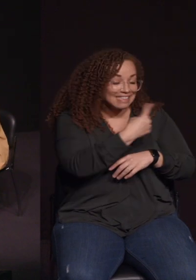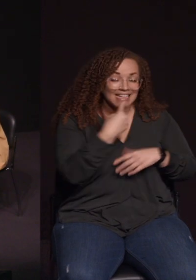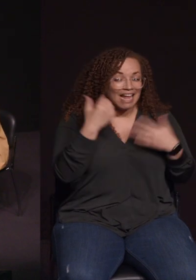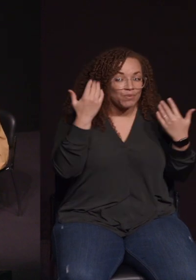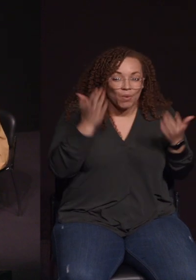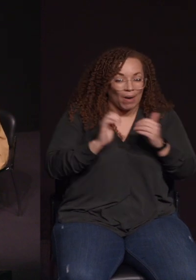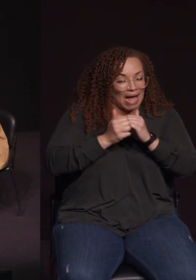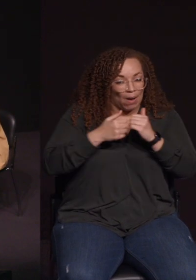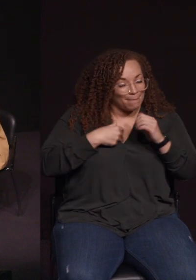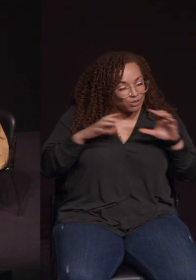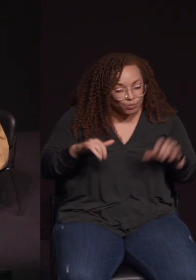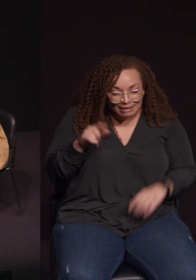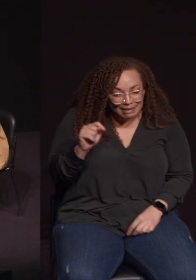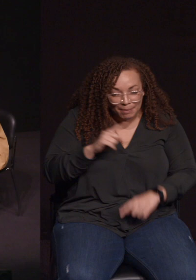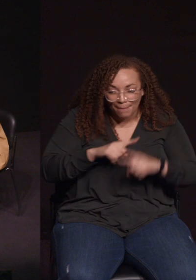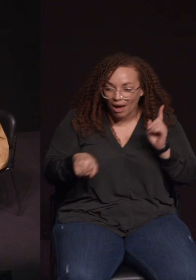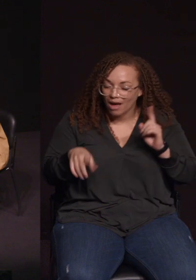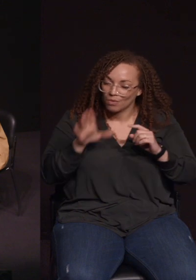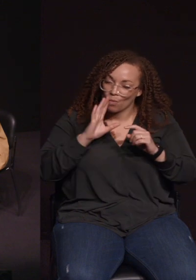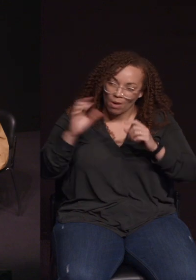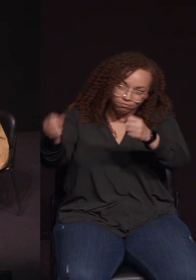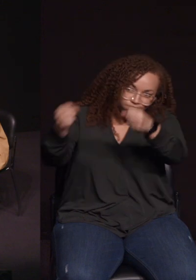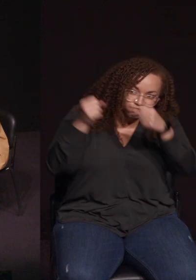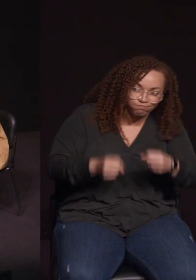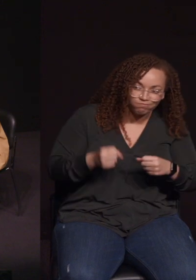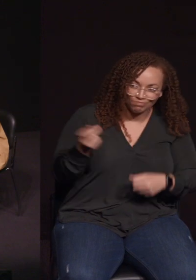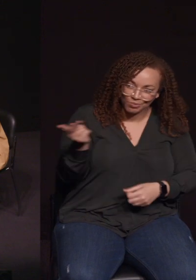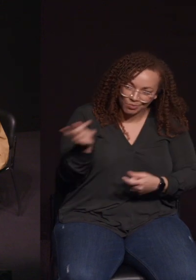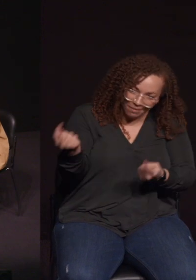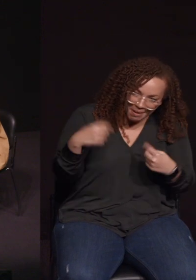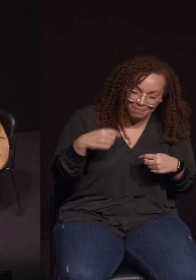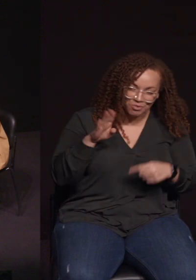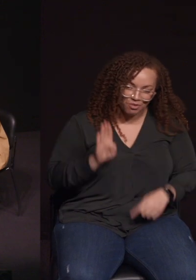of Berkeley. And here we are. Yeah.